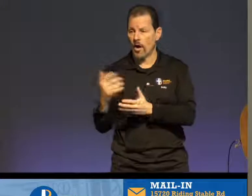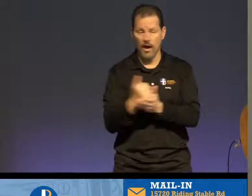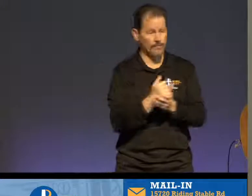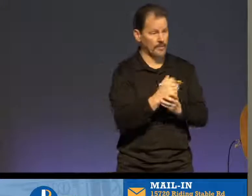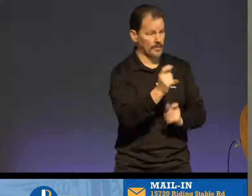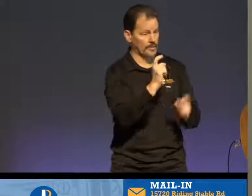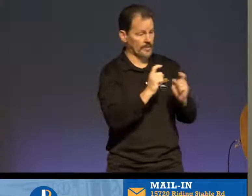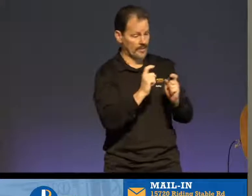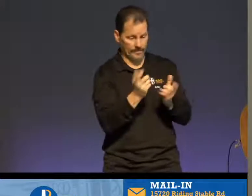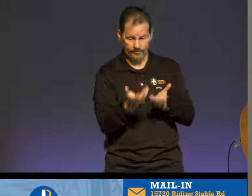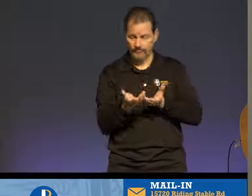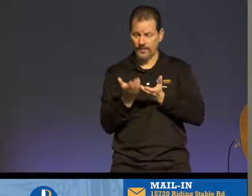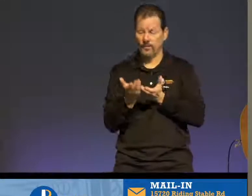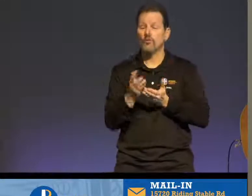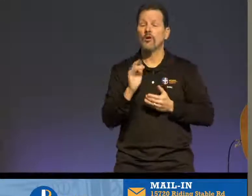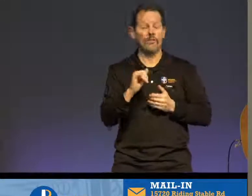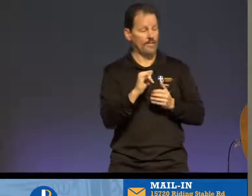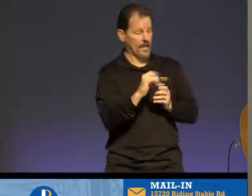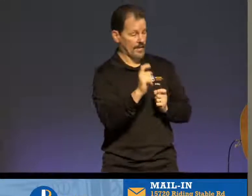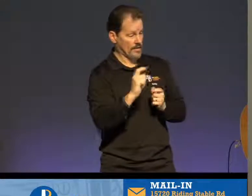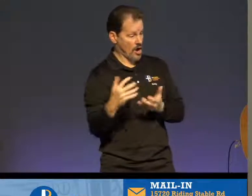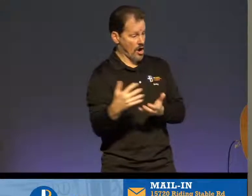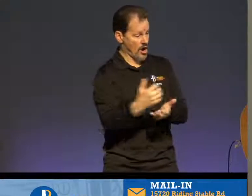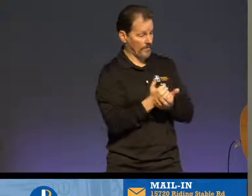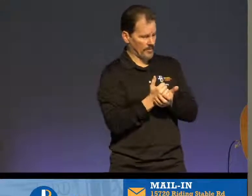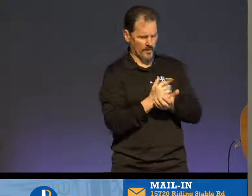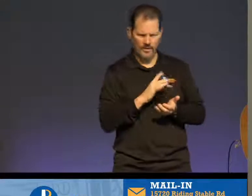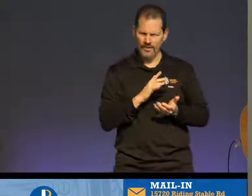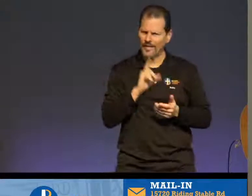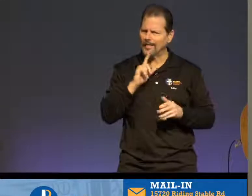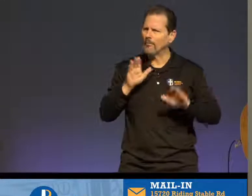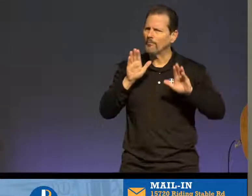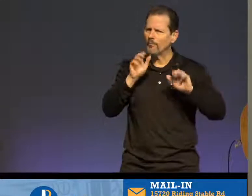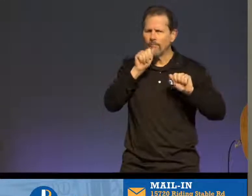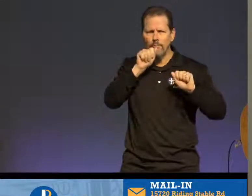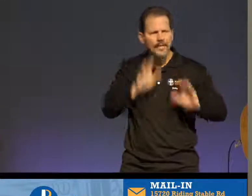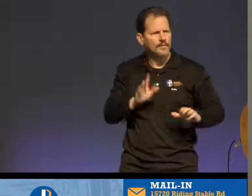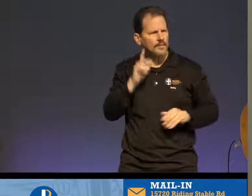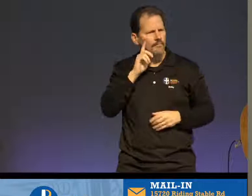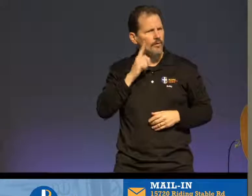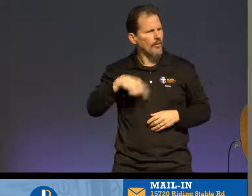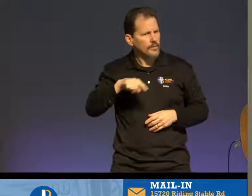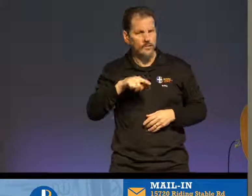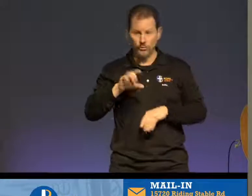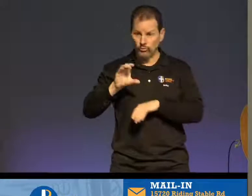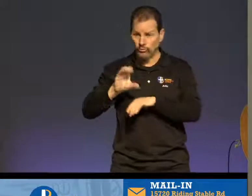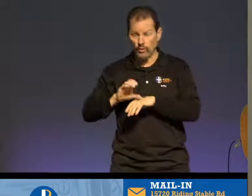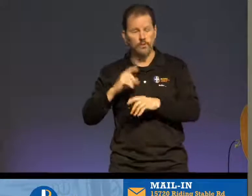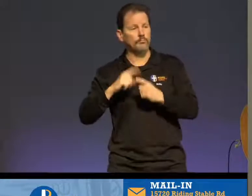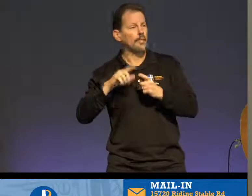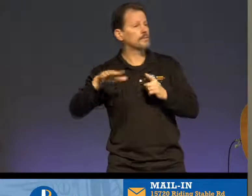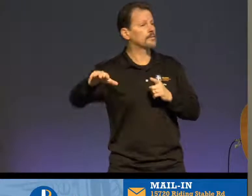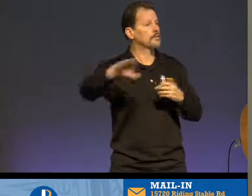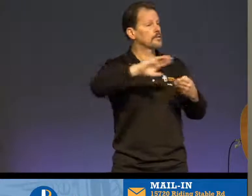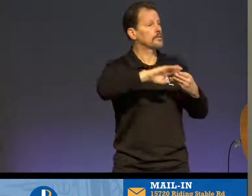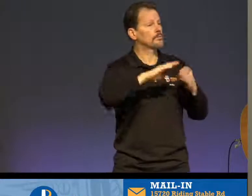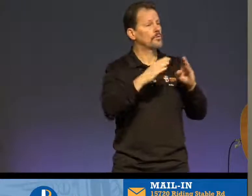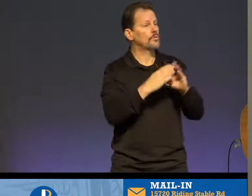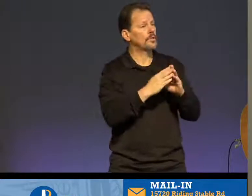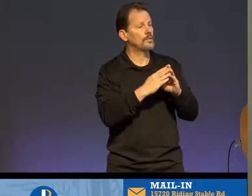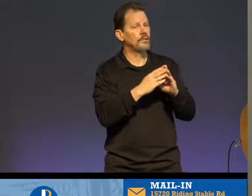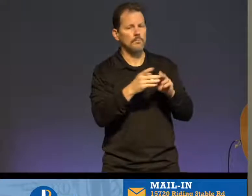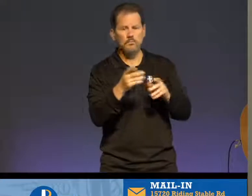blesses this church and this community in huge ways. And really, if you look and see anywhere that we're doing